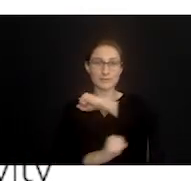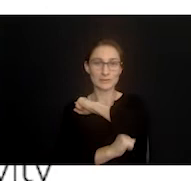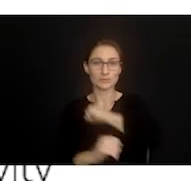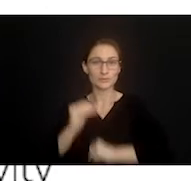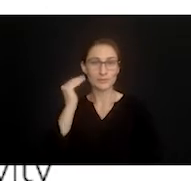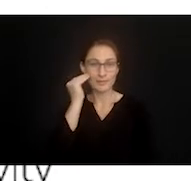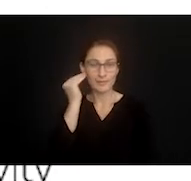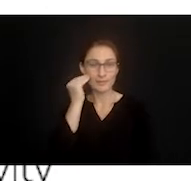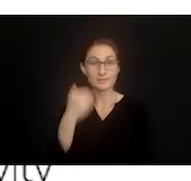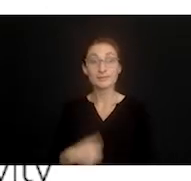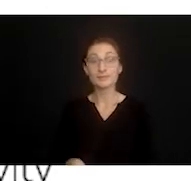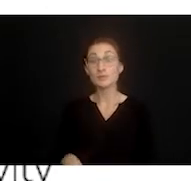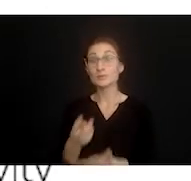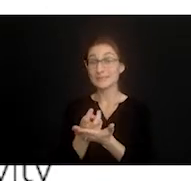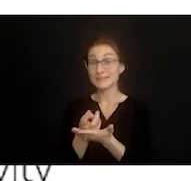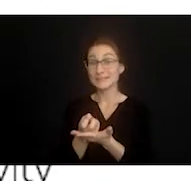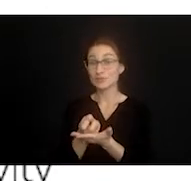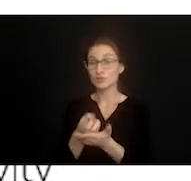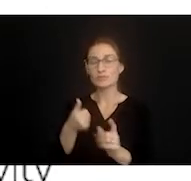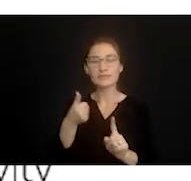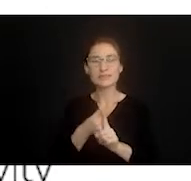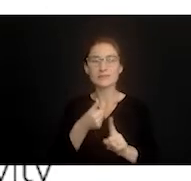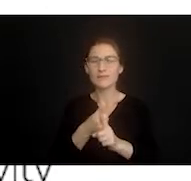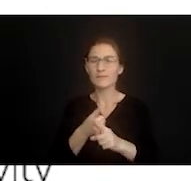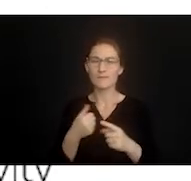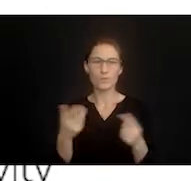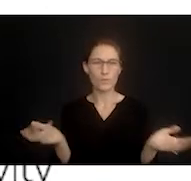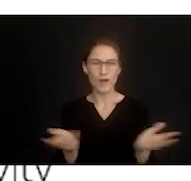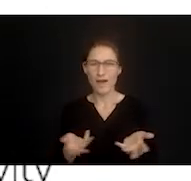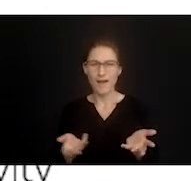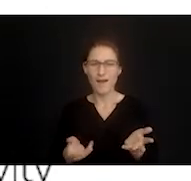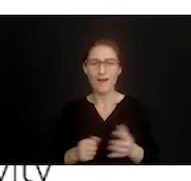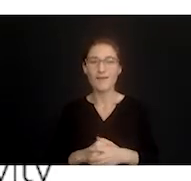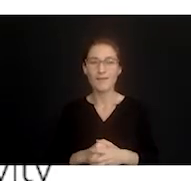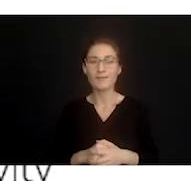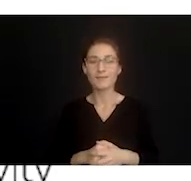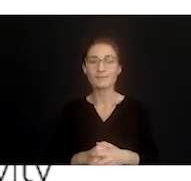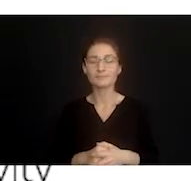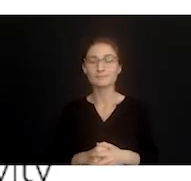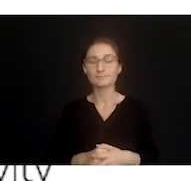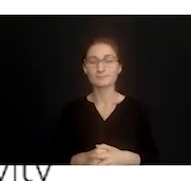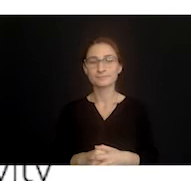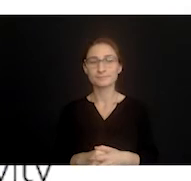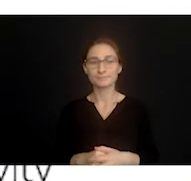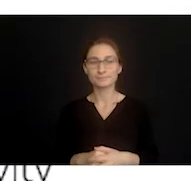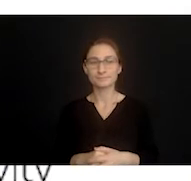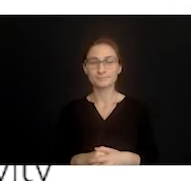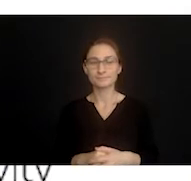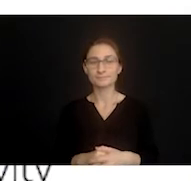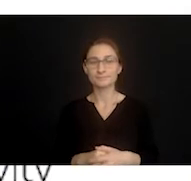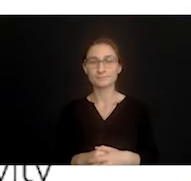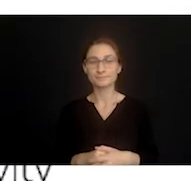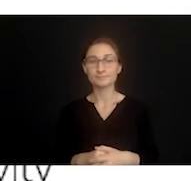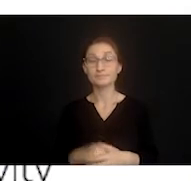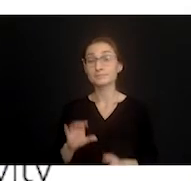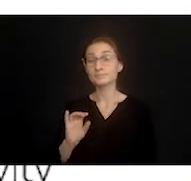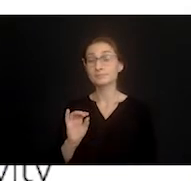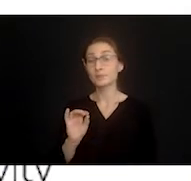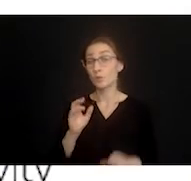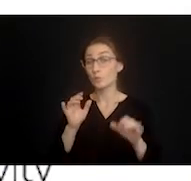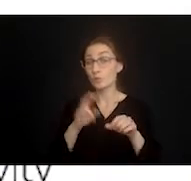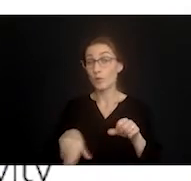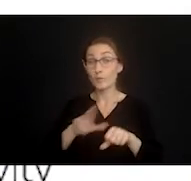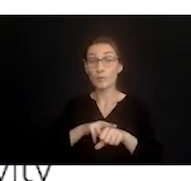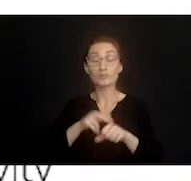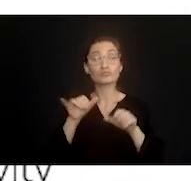work. What exactly is a seizure? What is epilepsy? Let's begin with what a seizure is. On a regular day, your